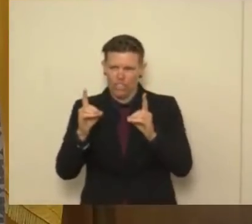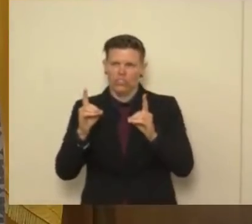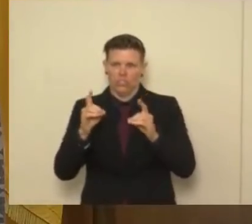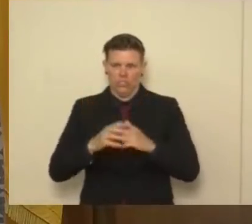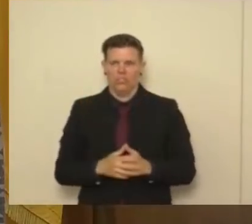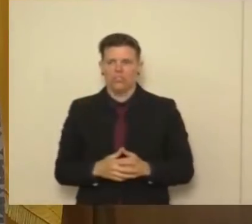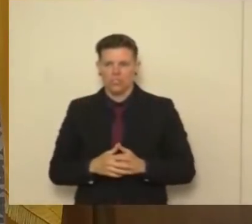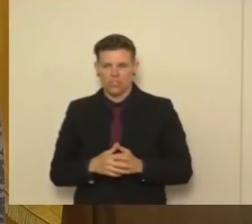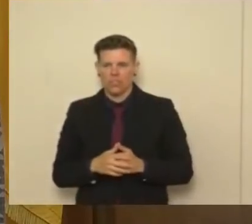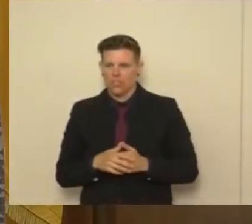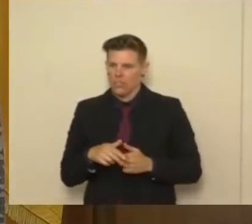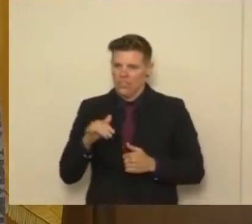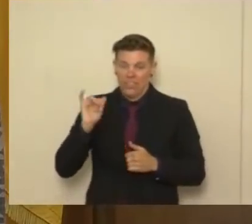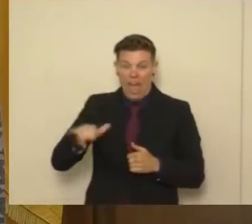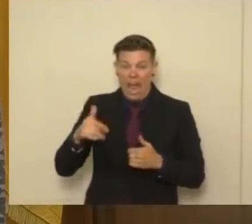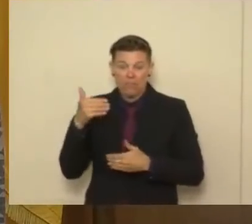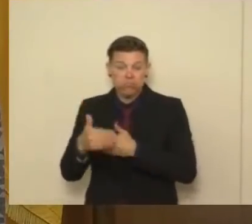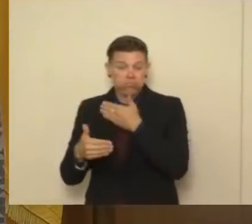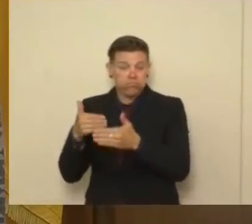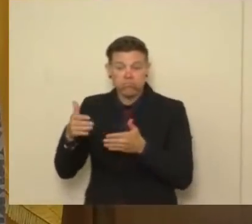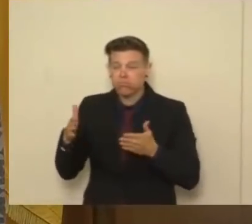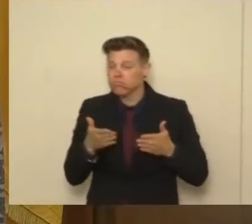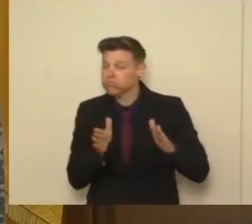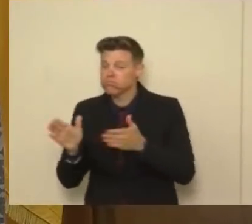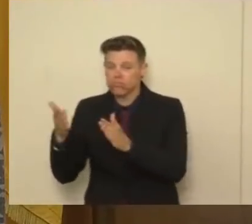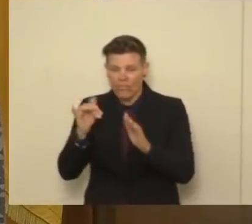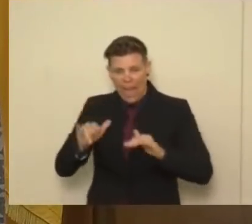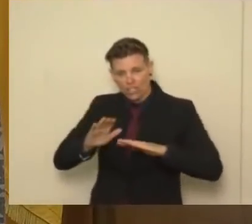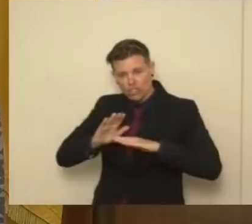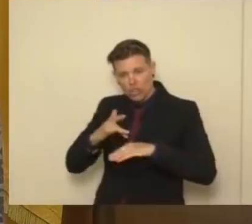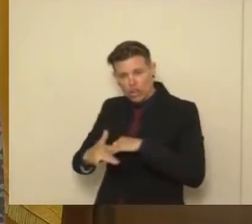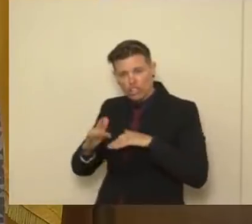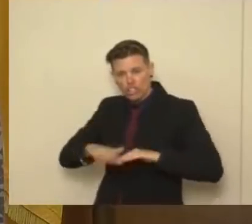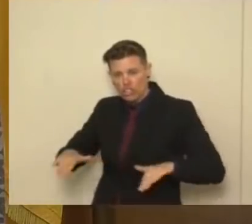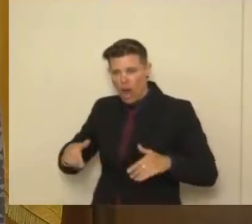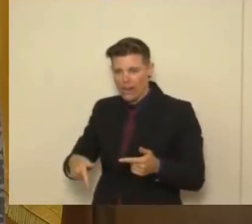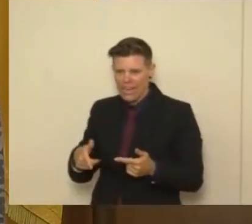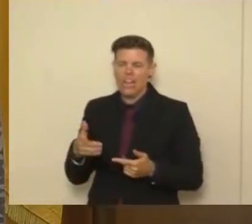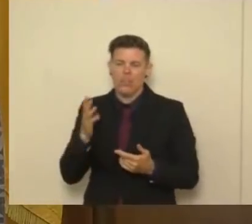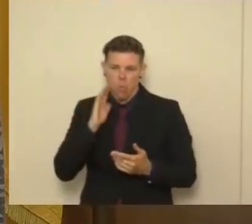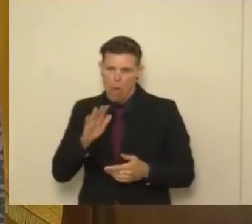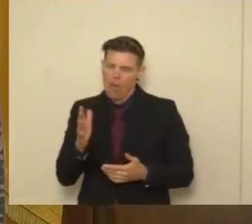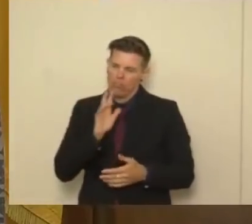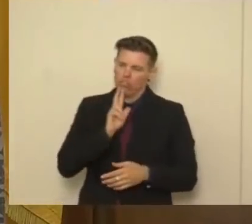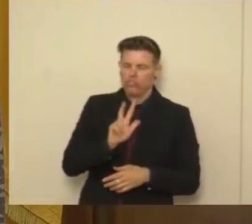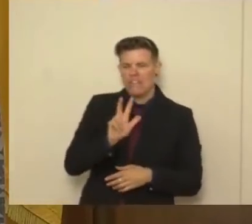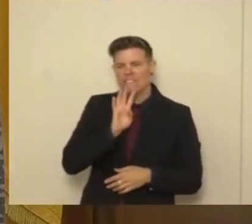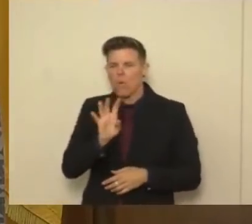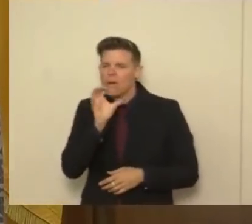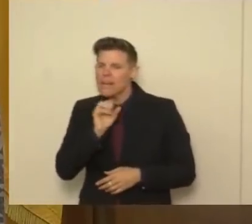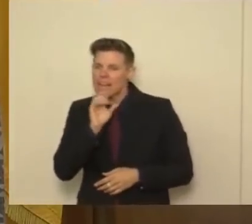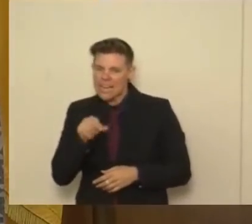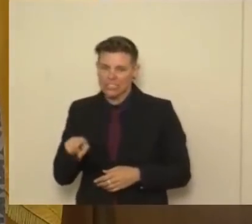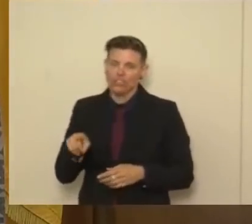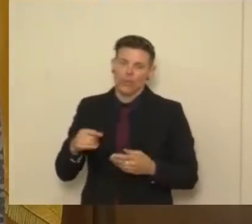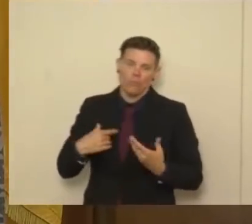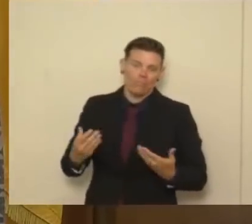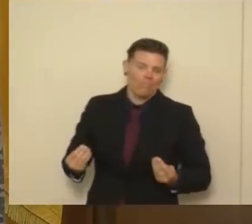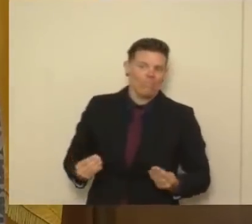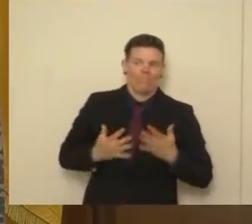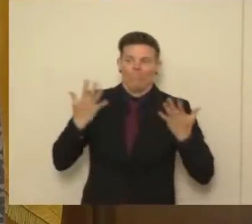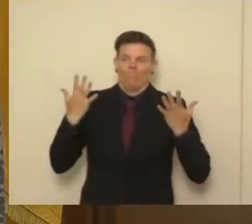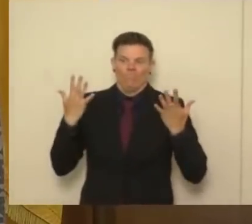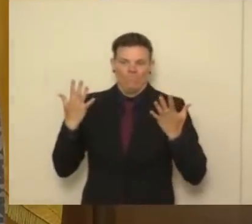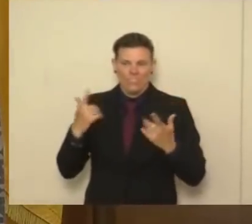starts that we need for our little ones. That's 50,000 3- and 4-year-olds, and we're delighted to welcome